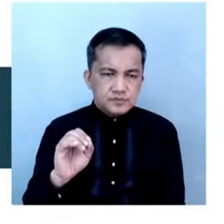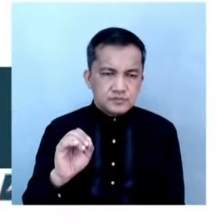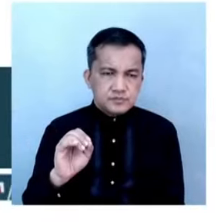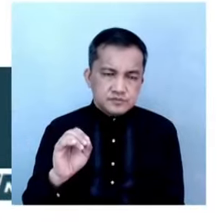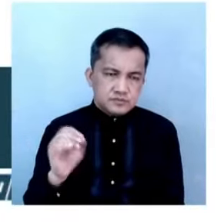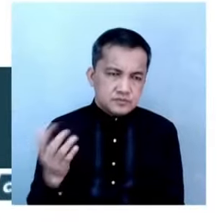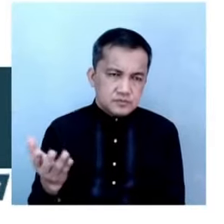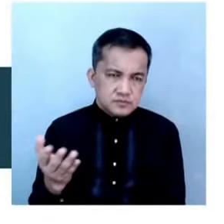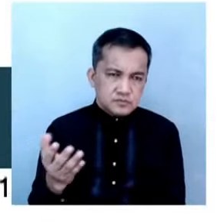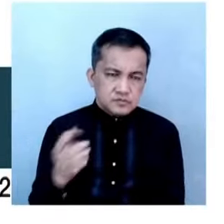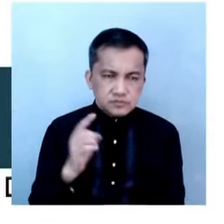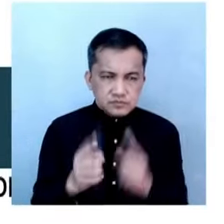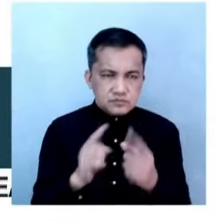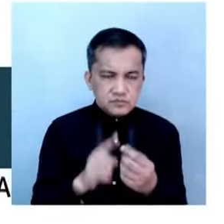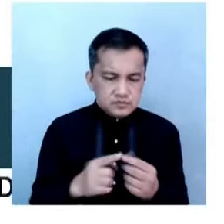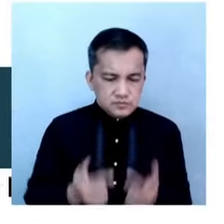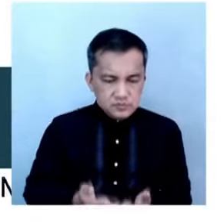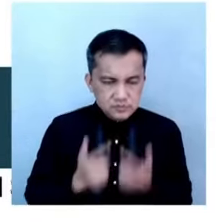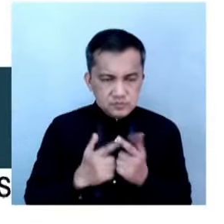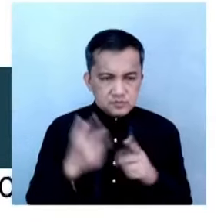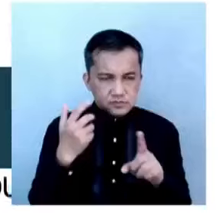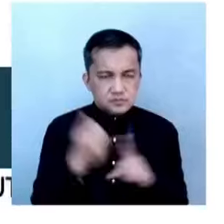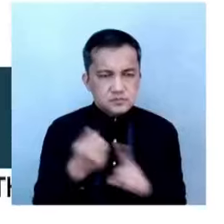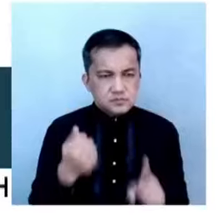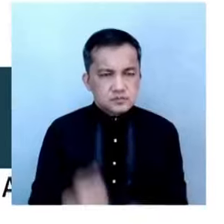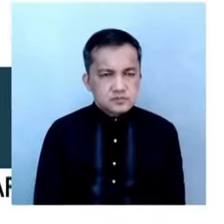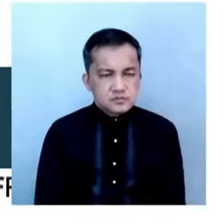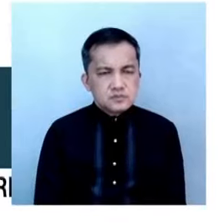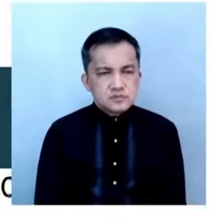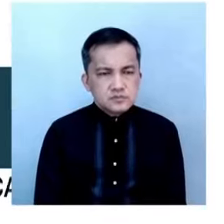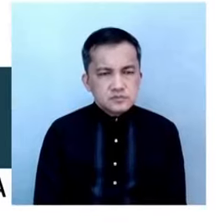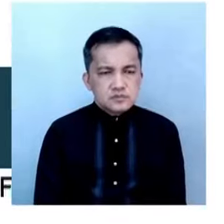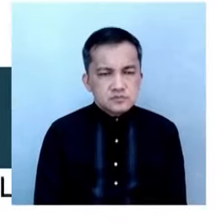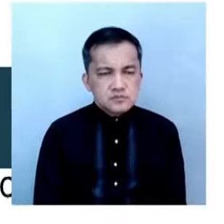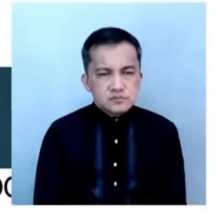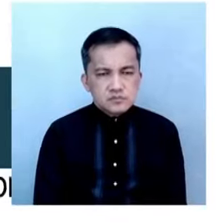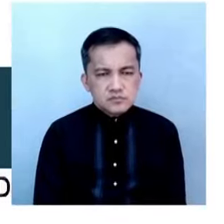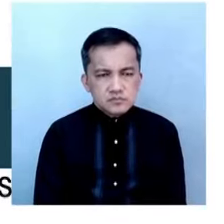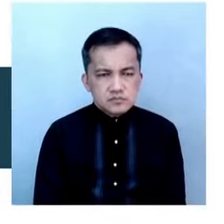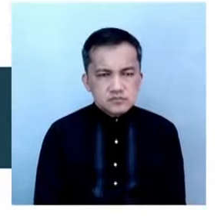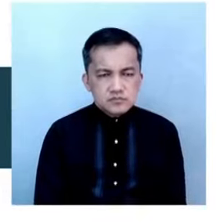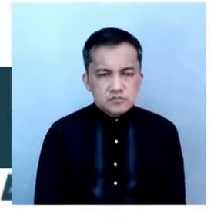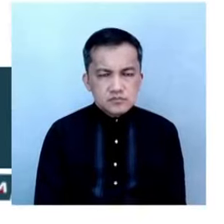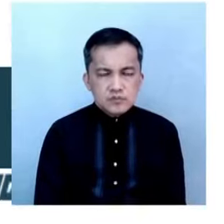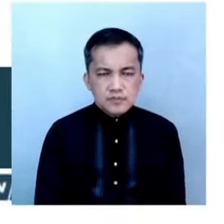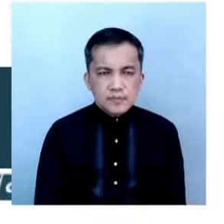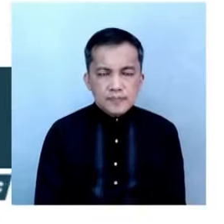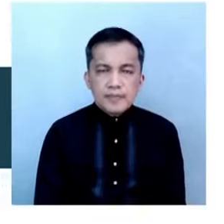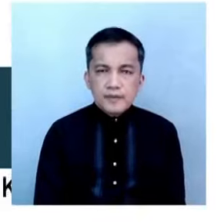because we're talking about lives getting affected here. It's better not to talk and, you know,